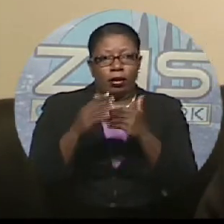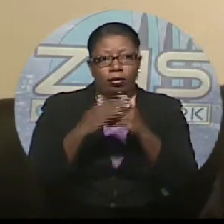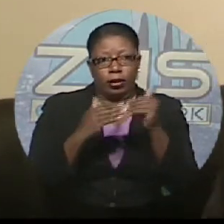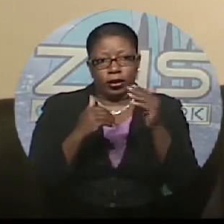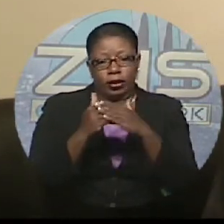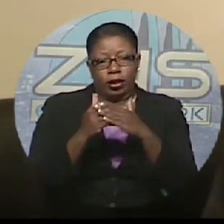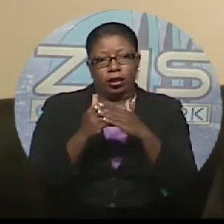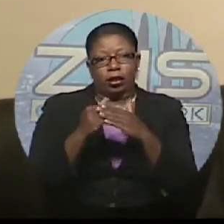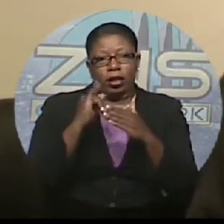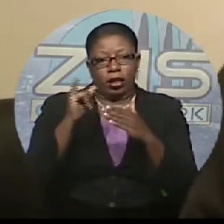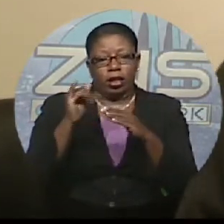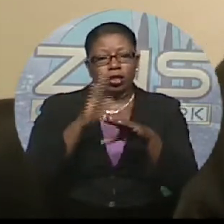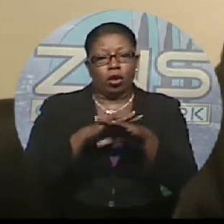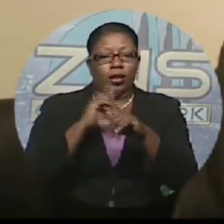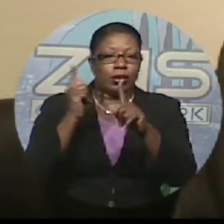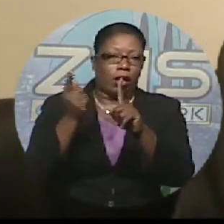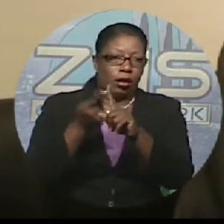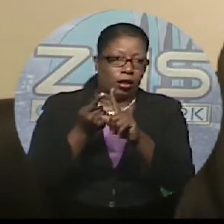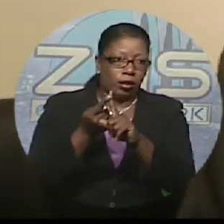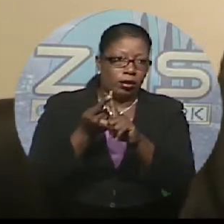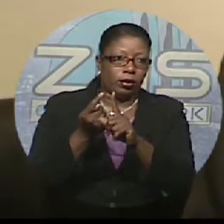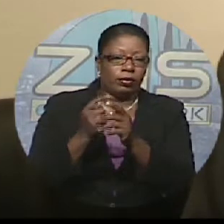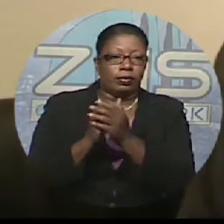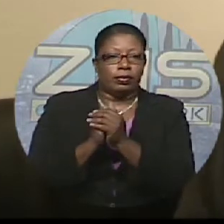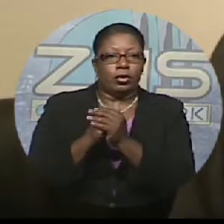The building program is on target, and